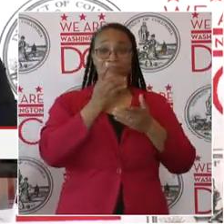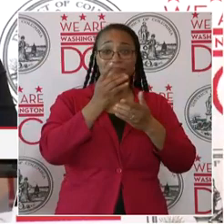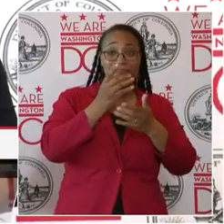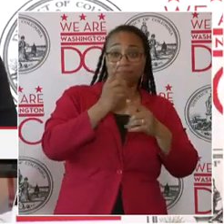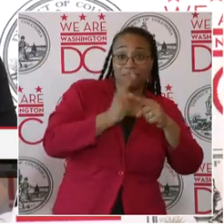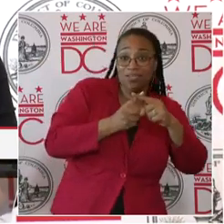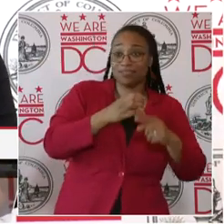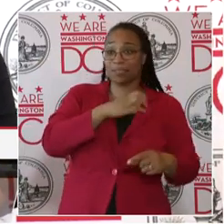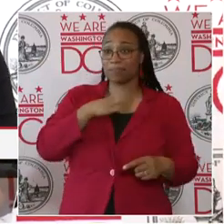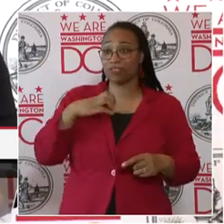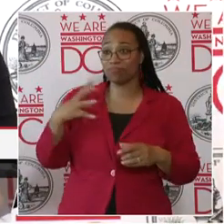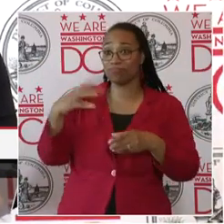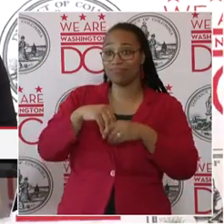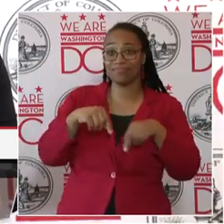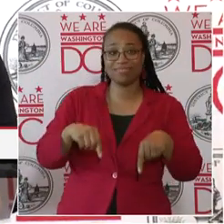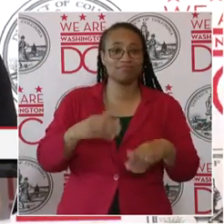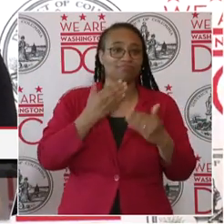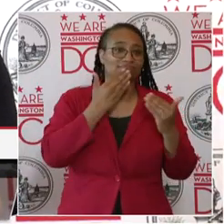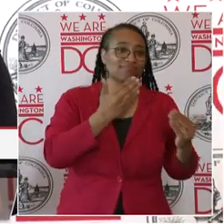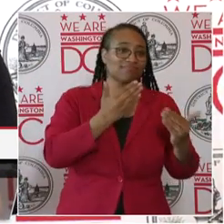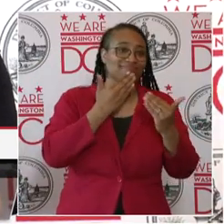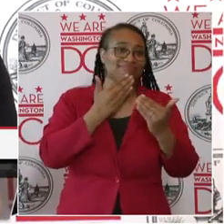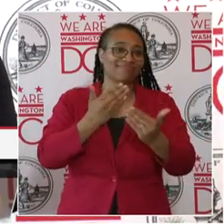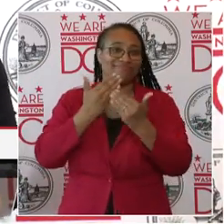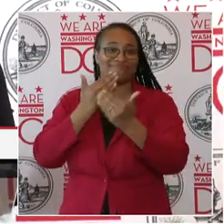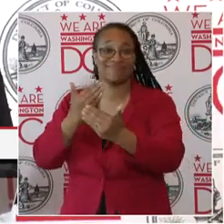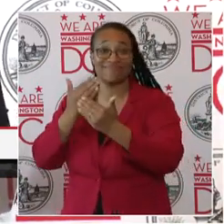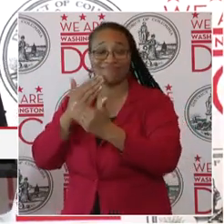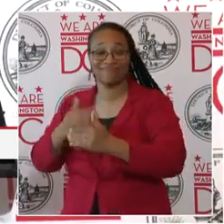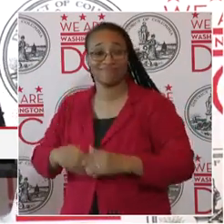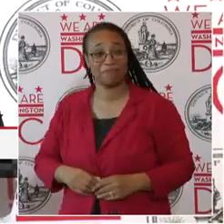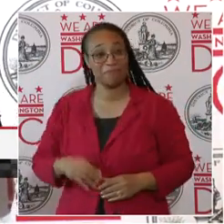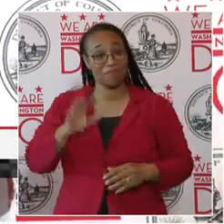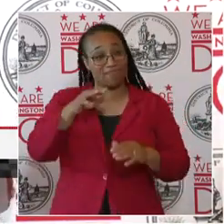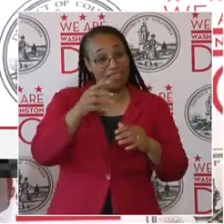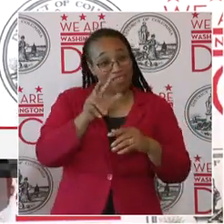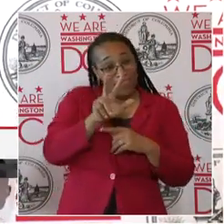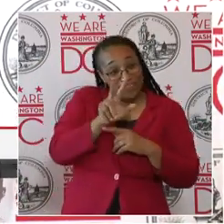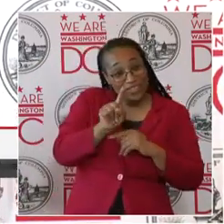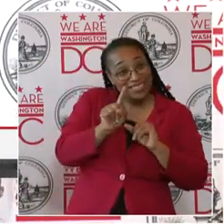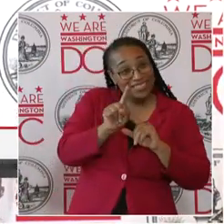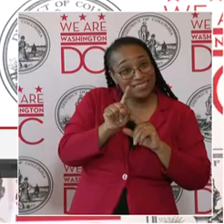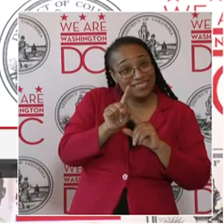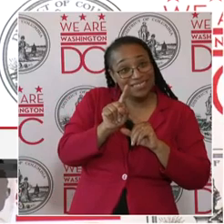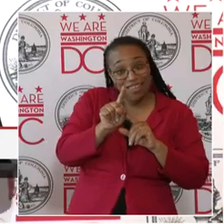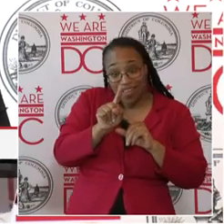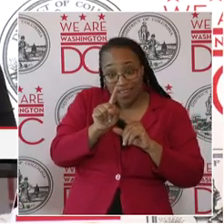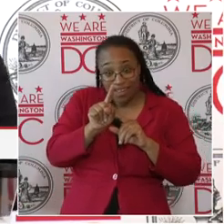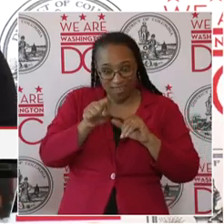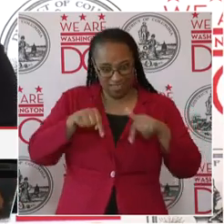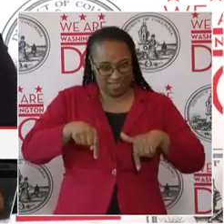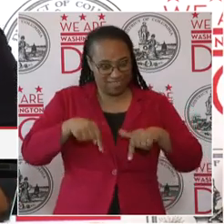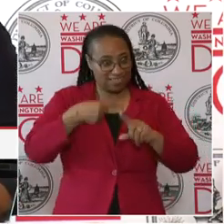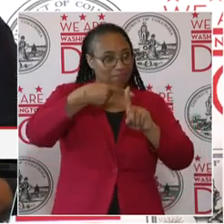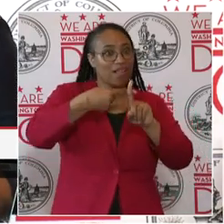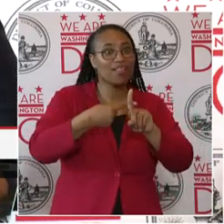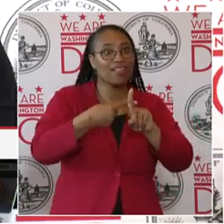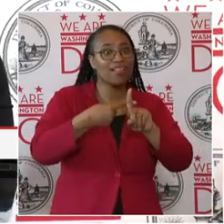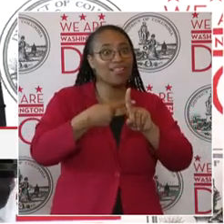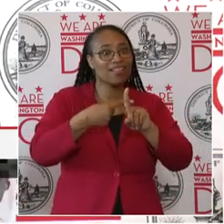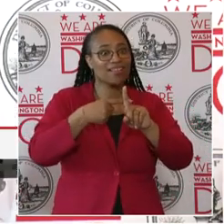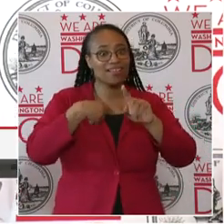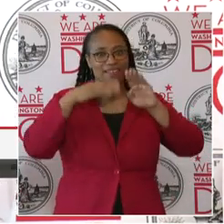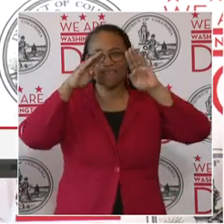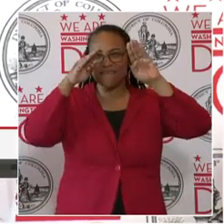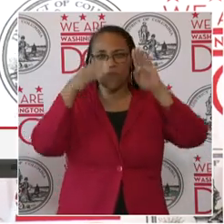So as this is the 31st of 33 events this month, I want to focus